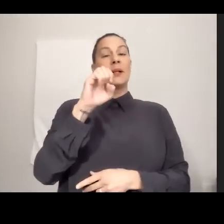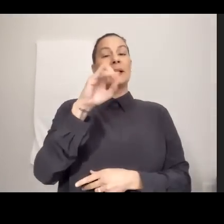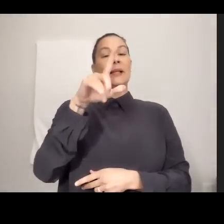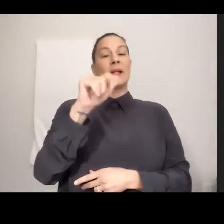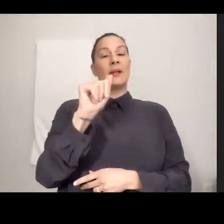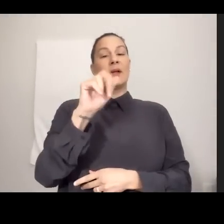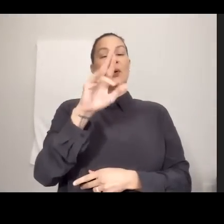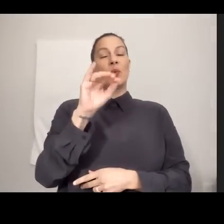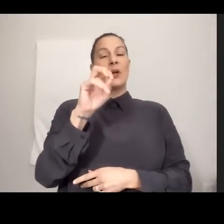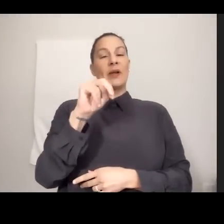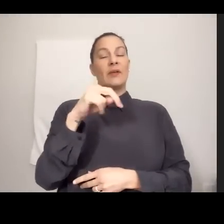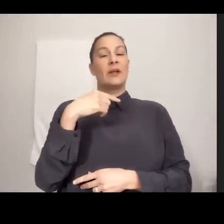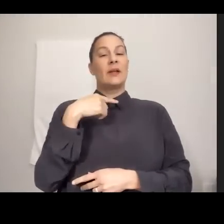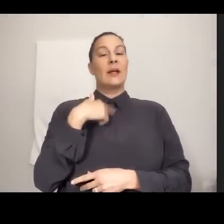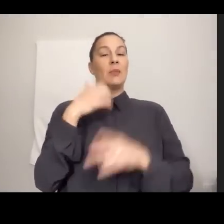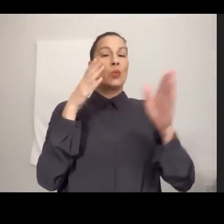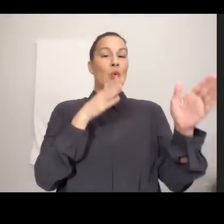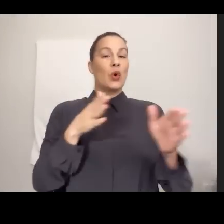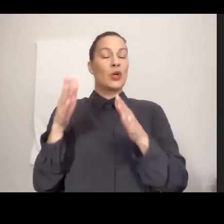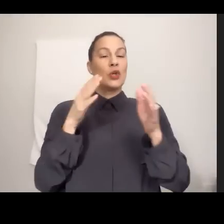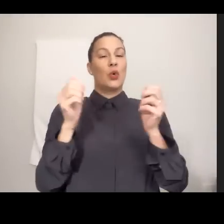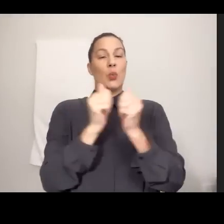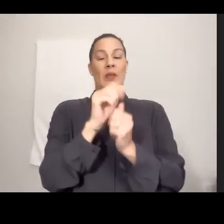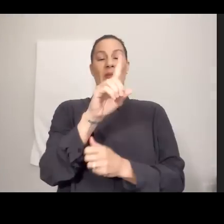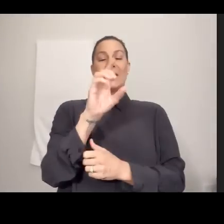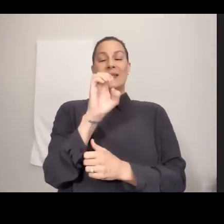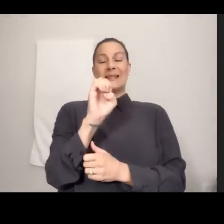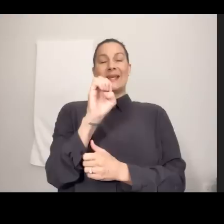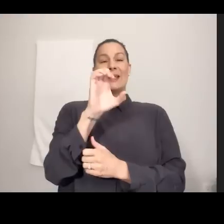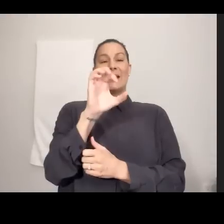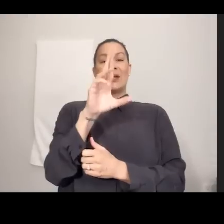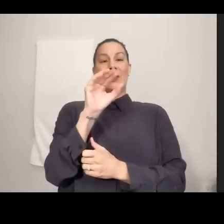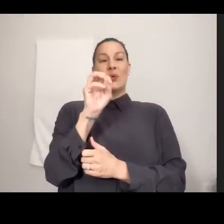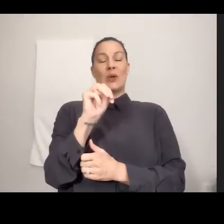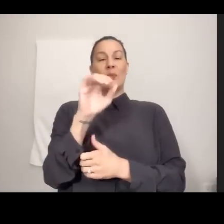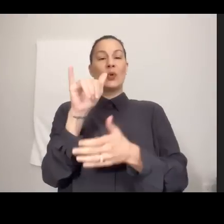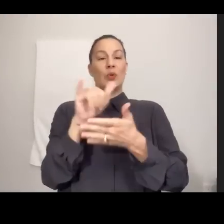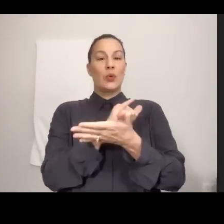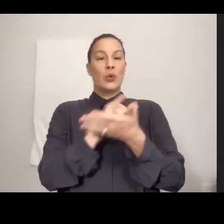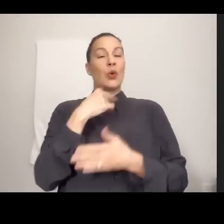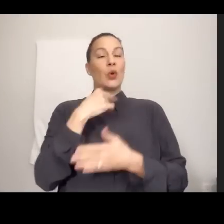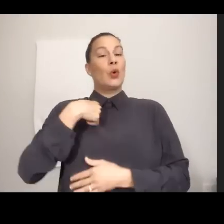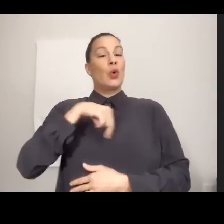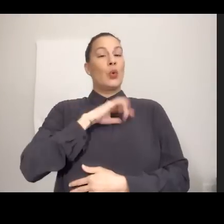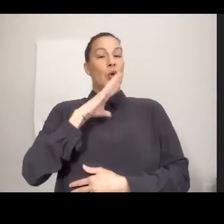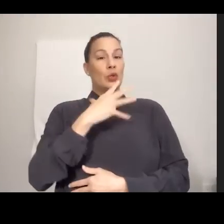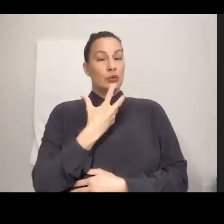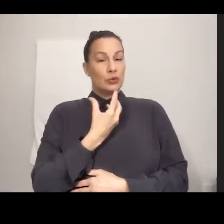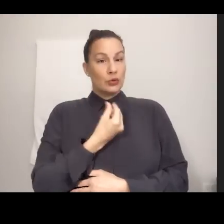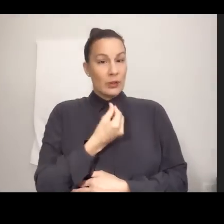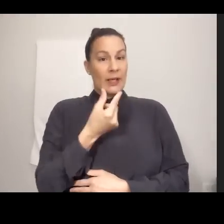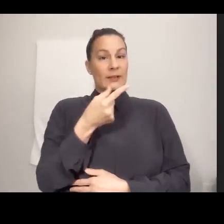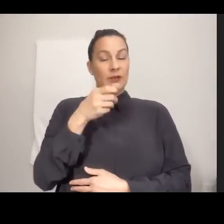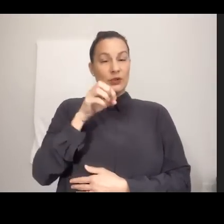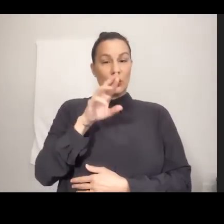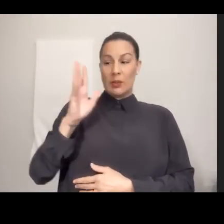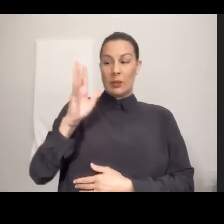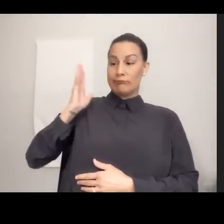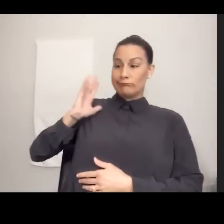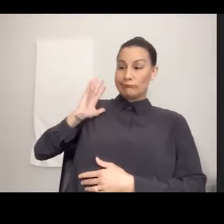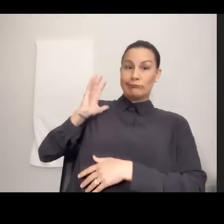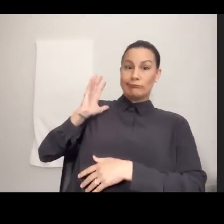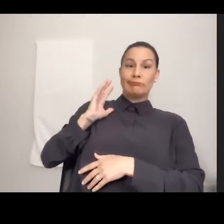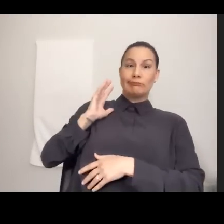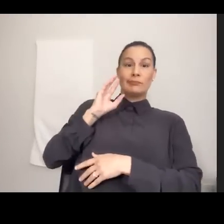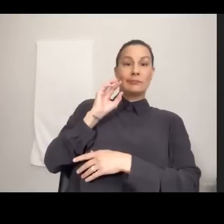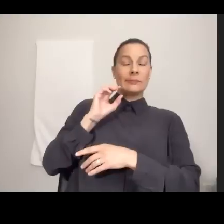Decrim New York. Like Ashley said, we're a collective of trans and queer, current and former sex workers and trafficking survivors